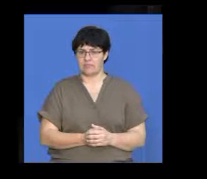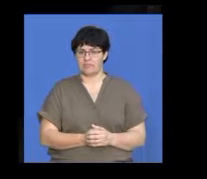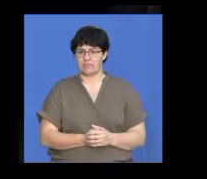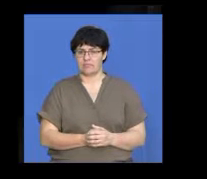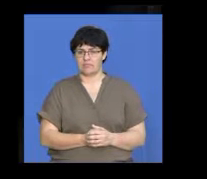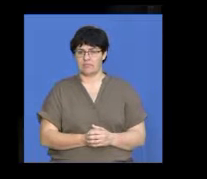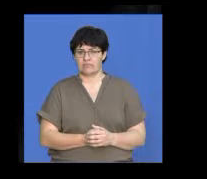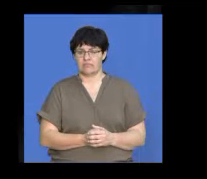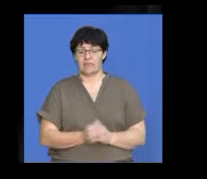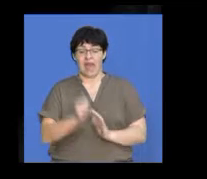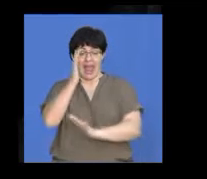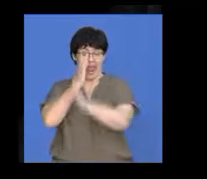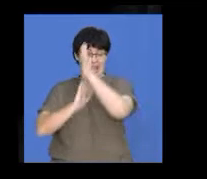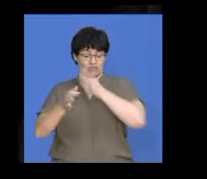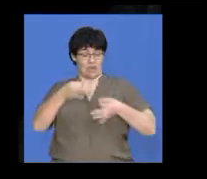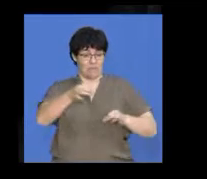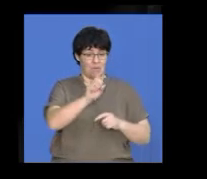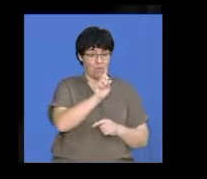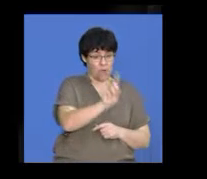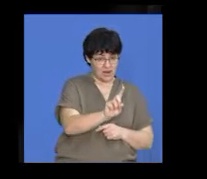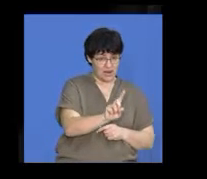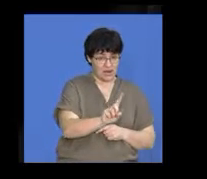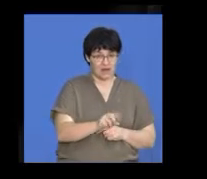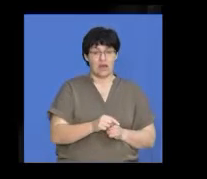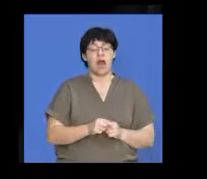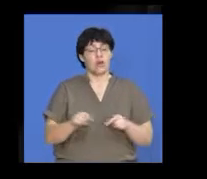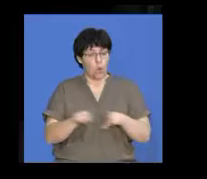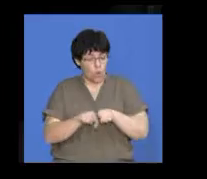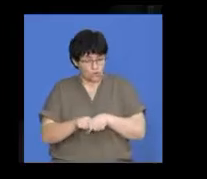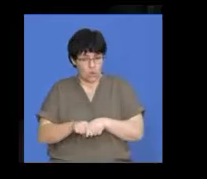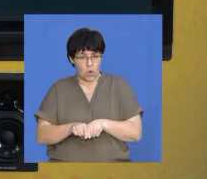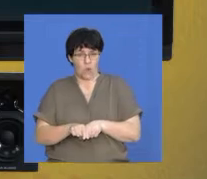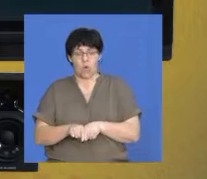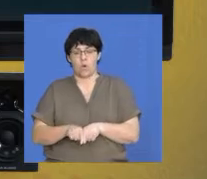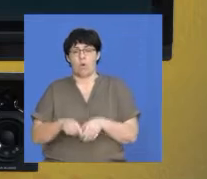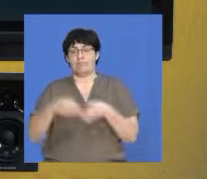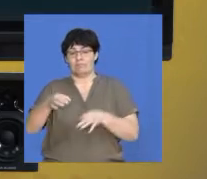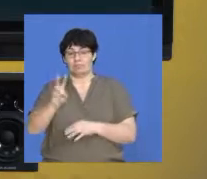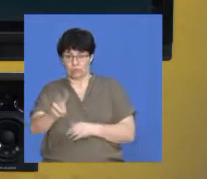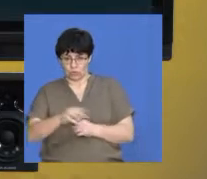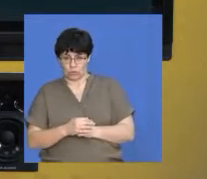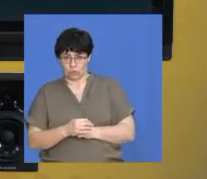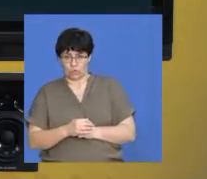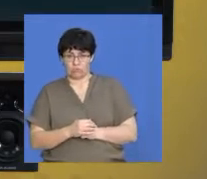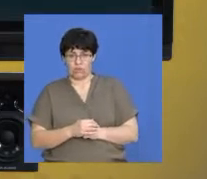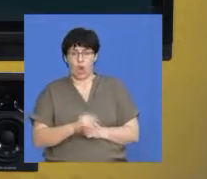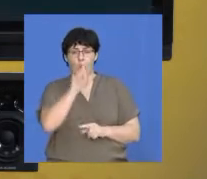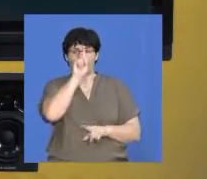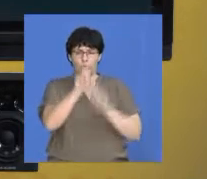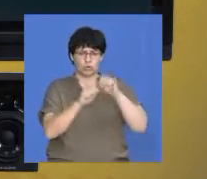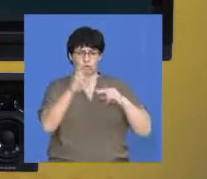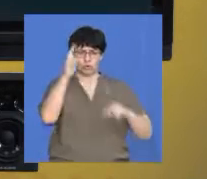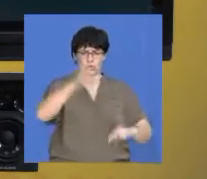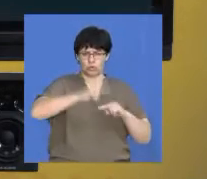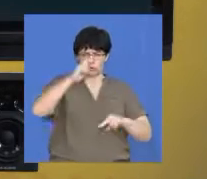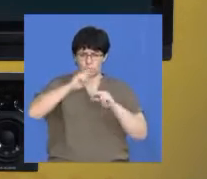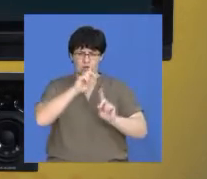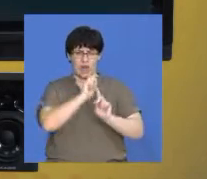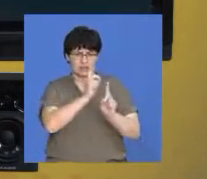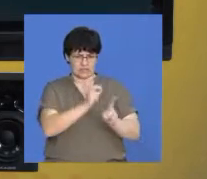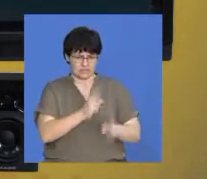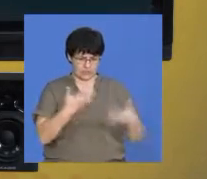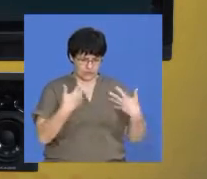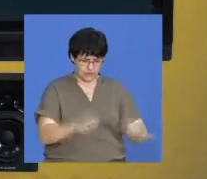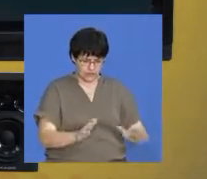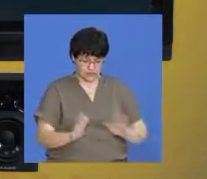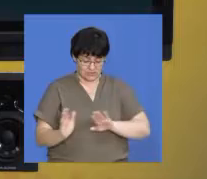your history paper 1, and it happens in paper 2 as well. Once you've answered all the short questions, you will be